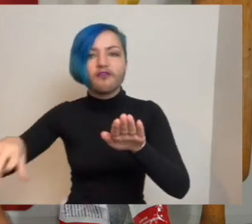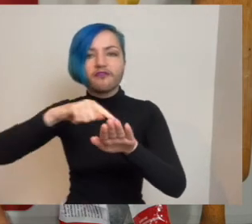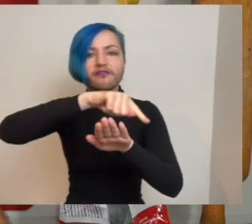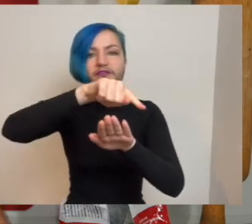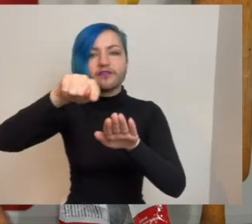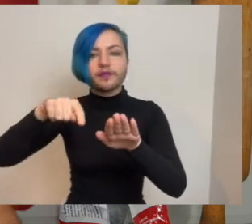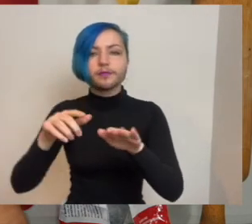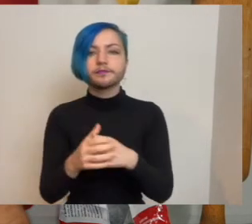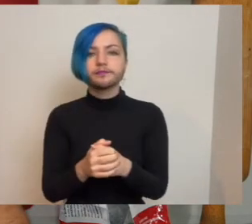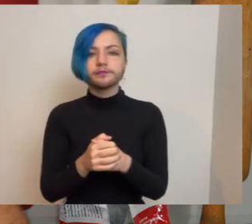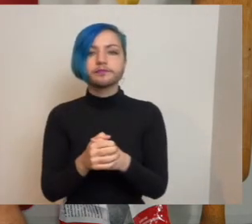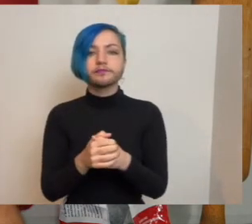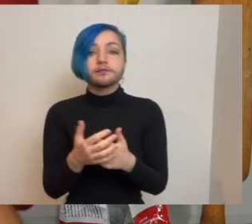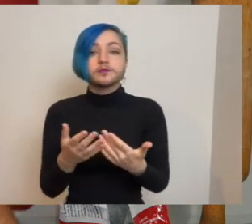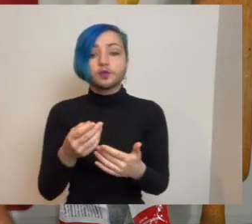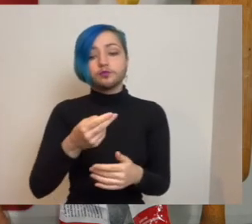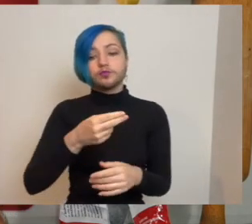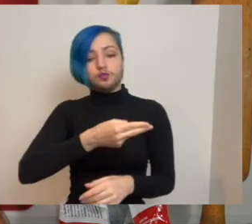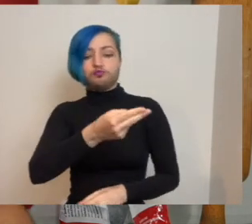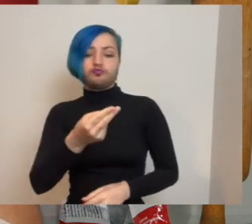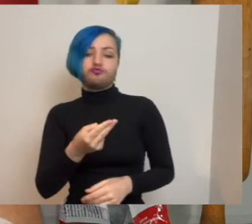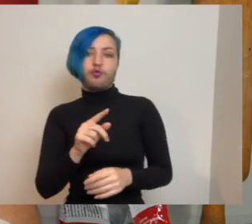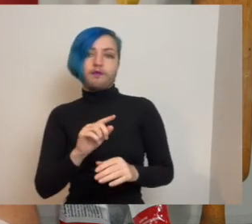So when you're happy with